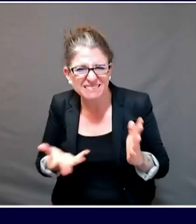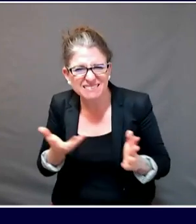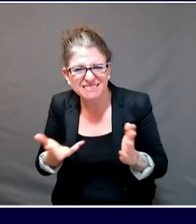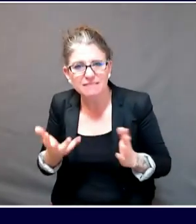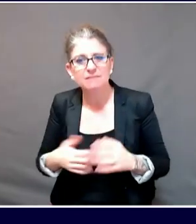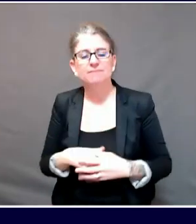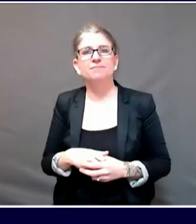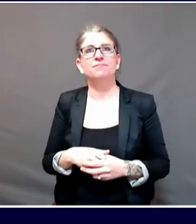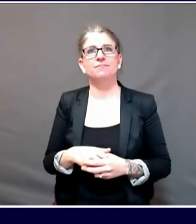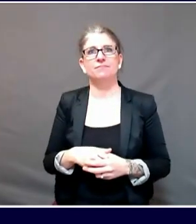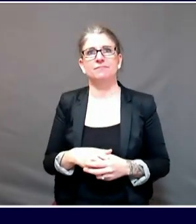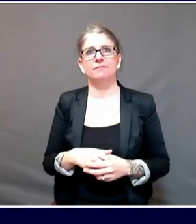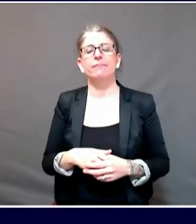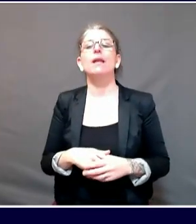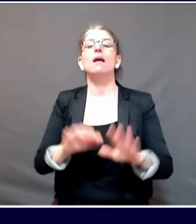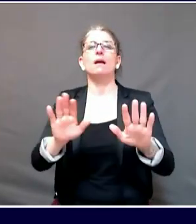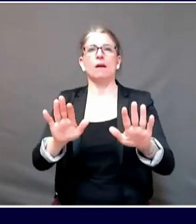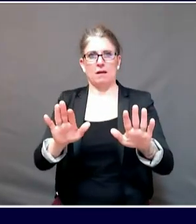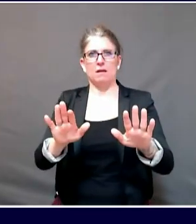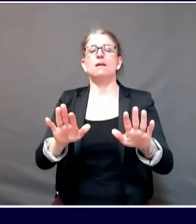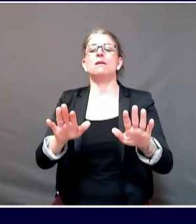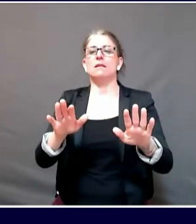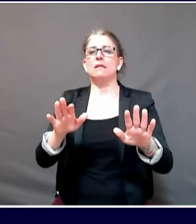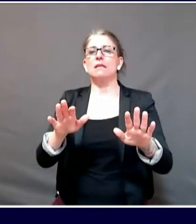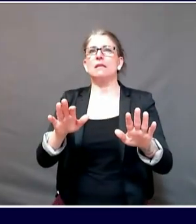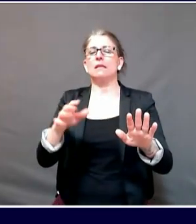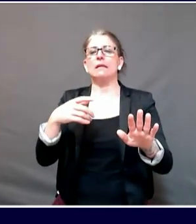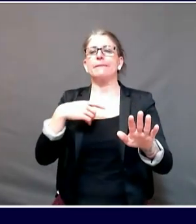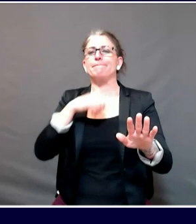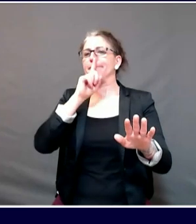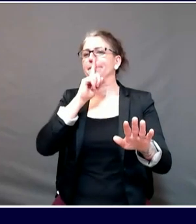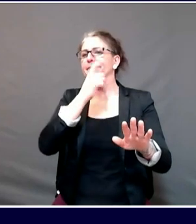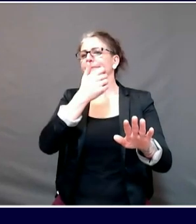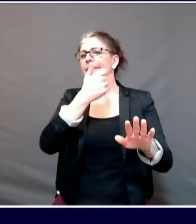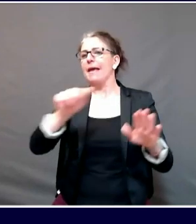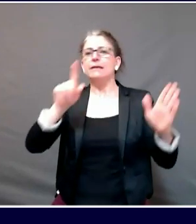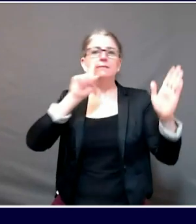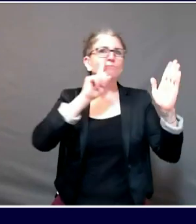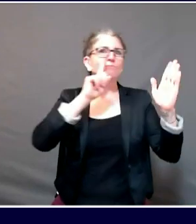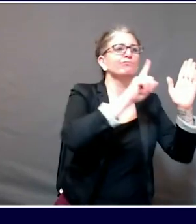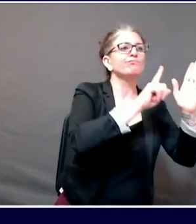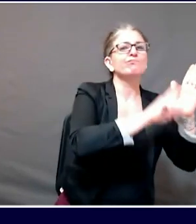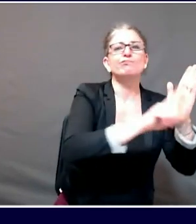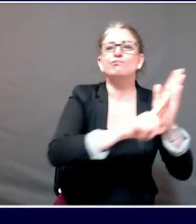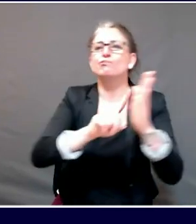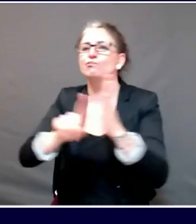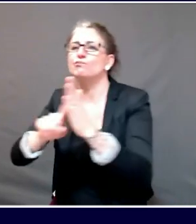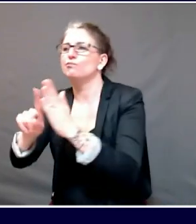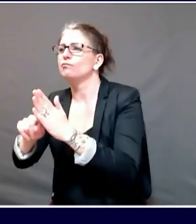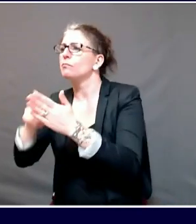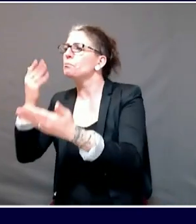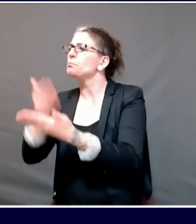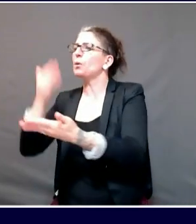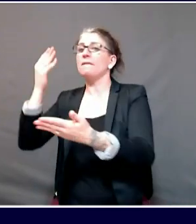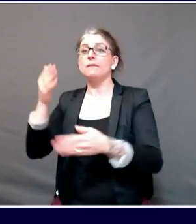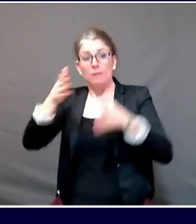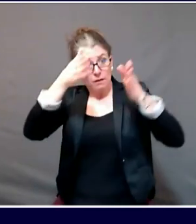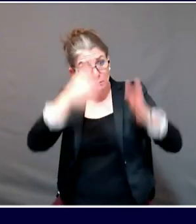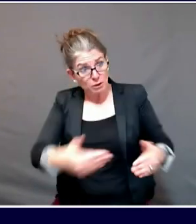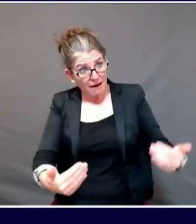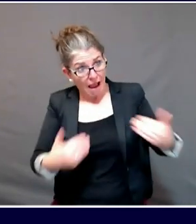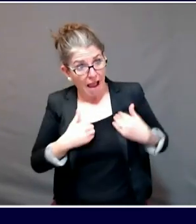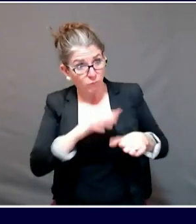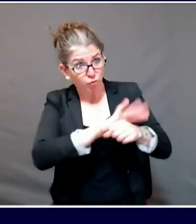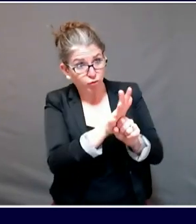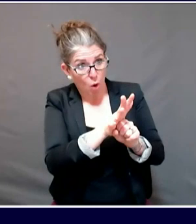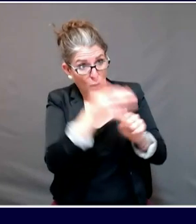of vaccines and infectious diseases. That's part of the scientific process. But as of right now, it is not